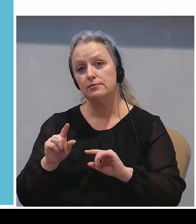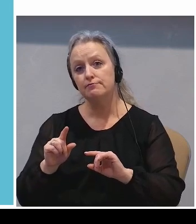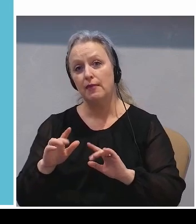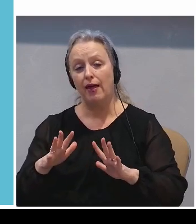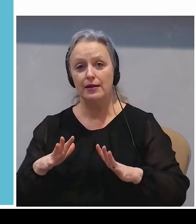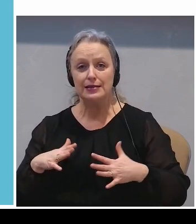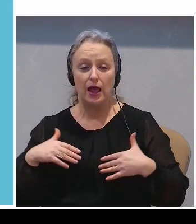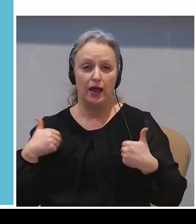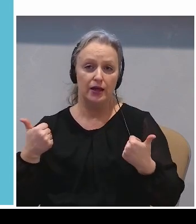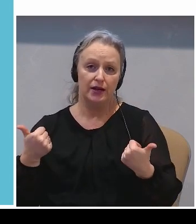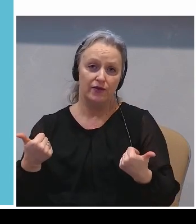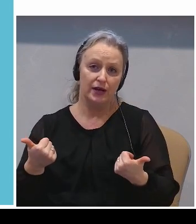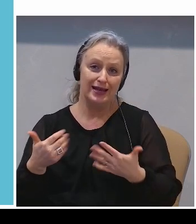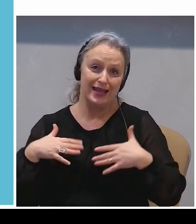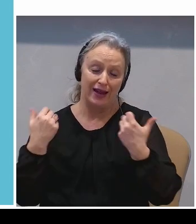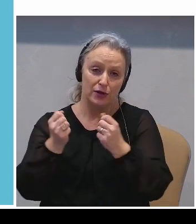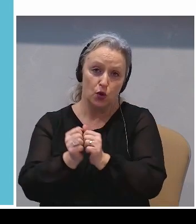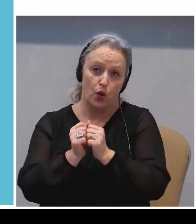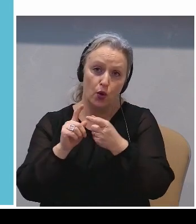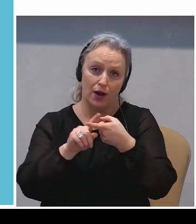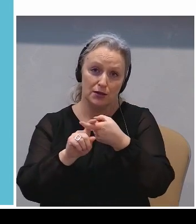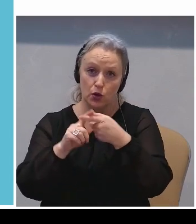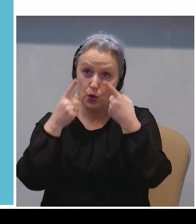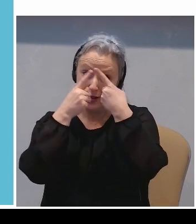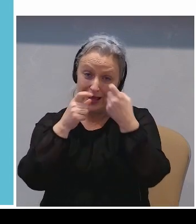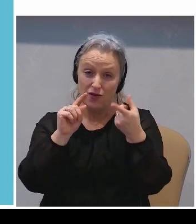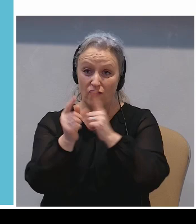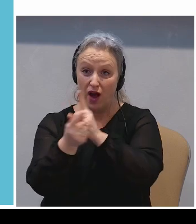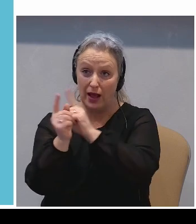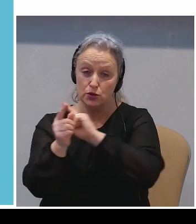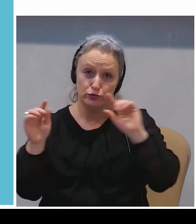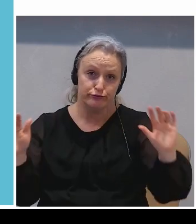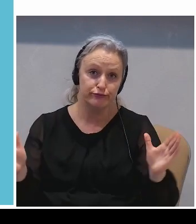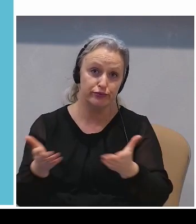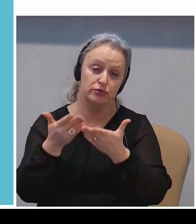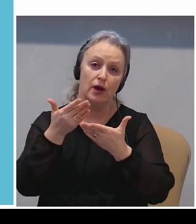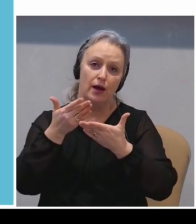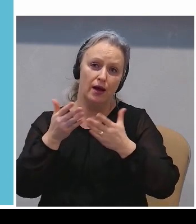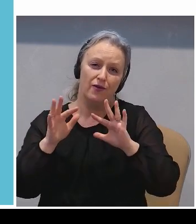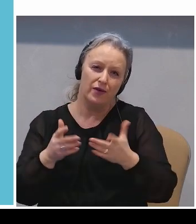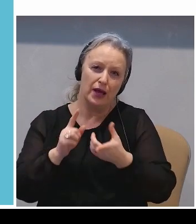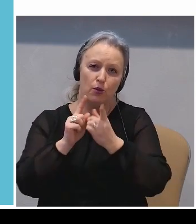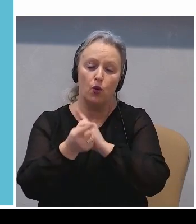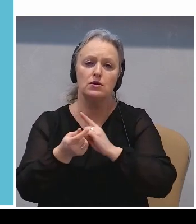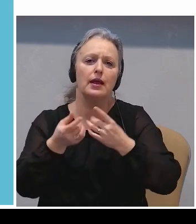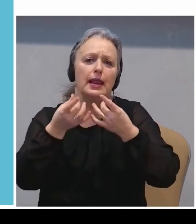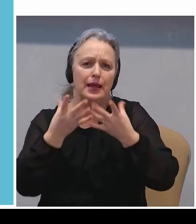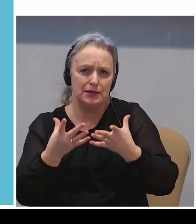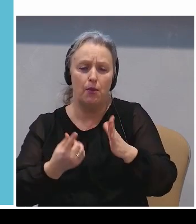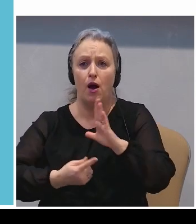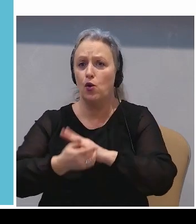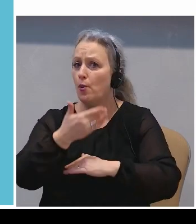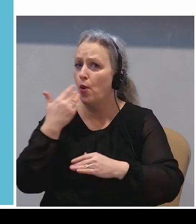for healthcare, on the rationale that expertise might be in a country and not in another one. So